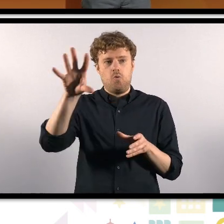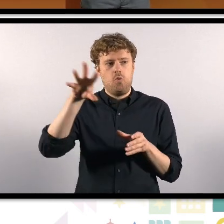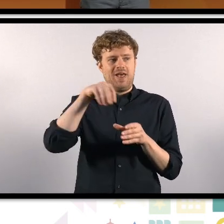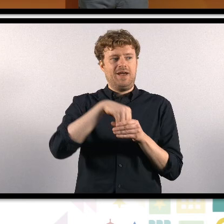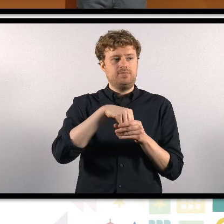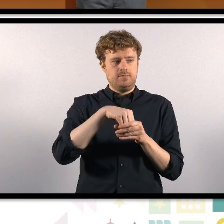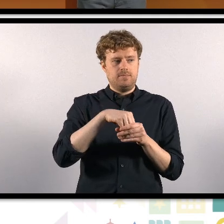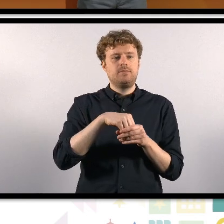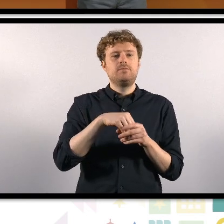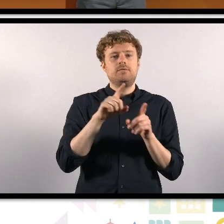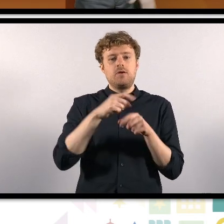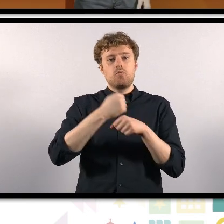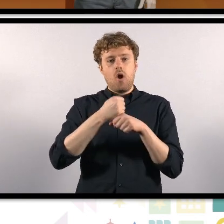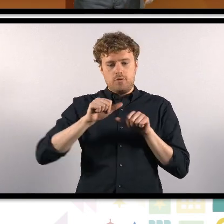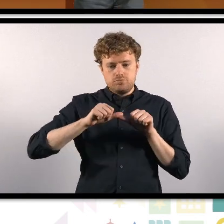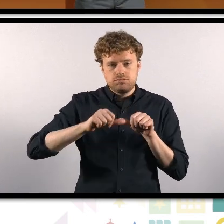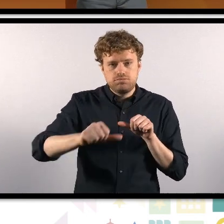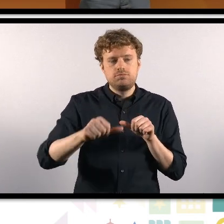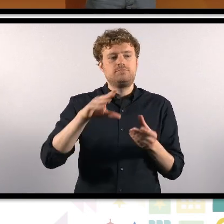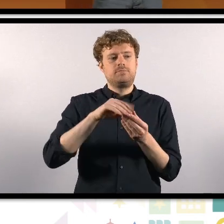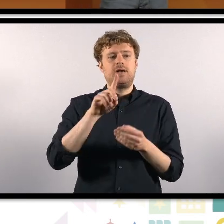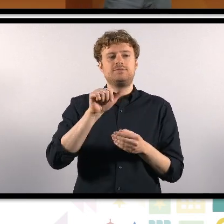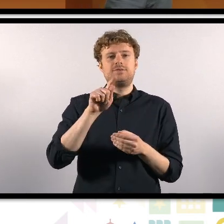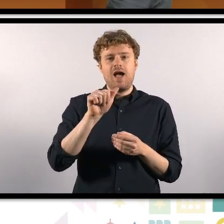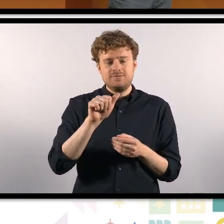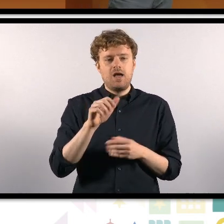Kserve for optimizing the inference.